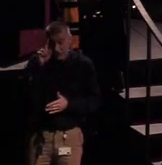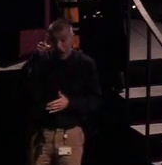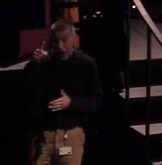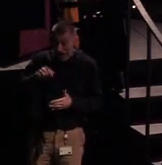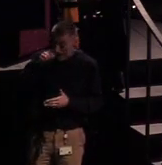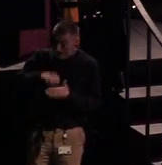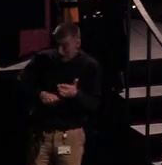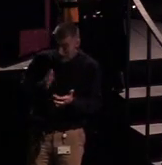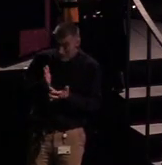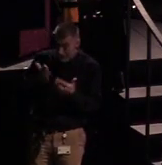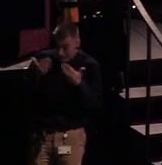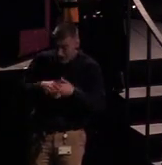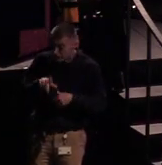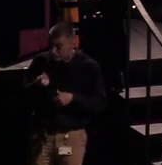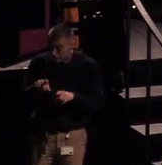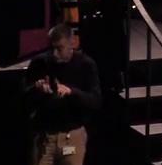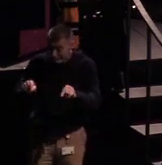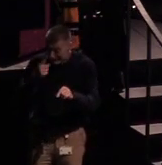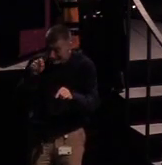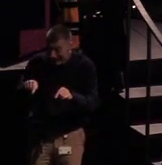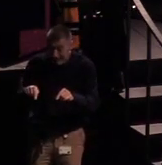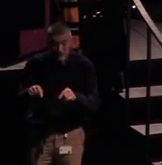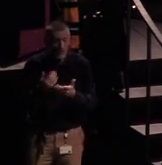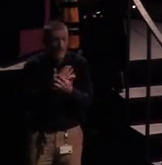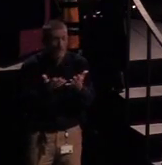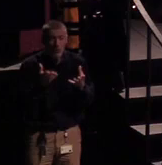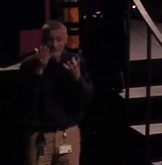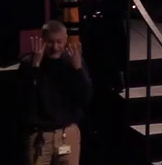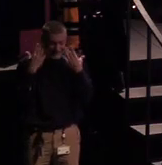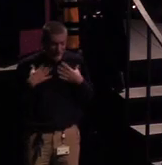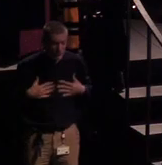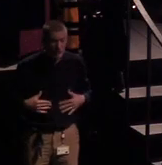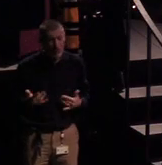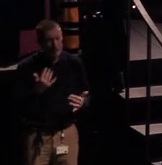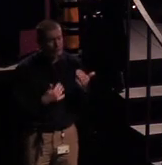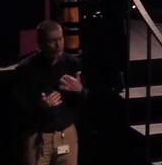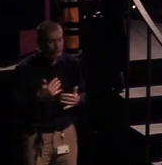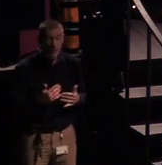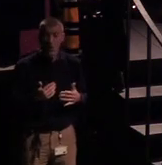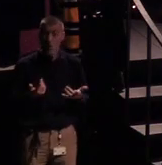content in multi-sensory ways or just go to the toilets backstage